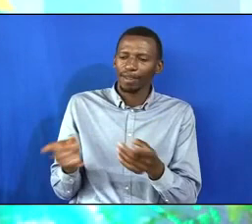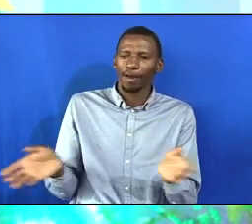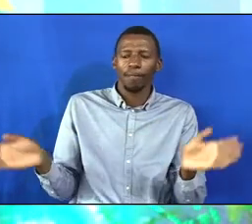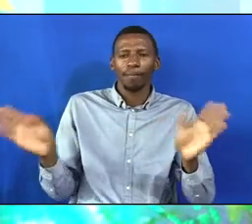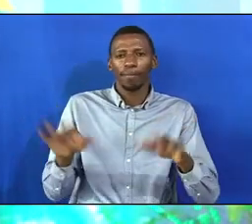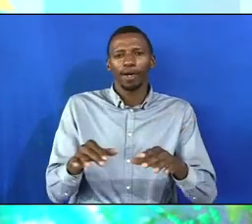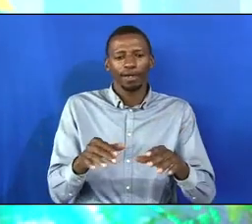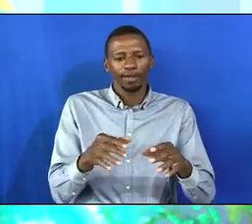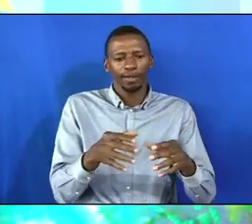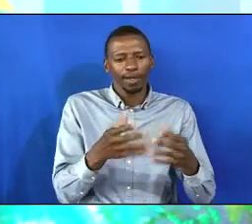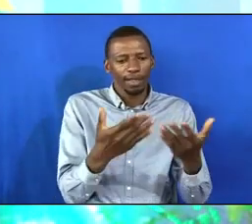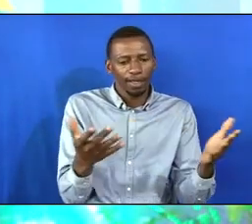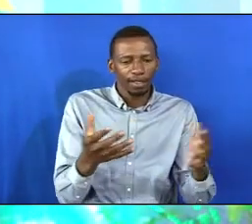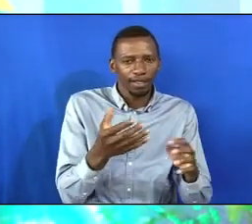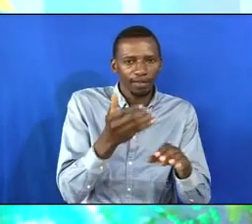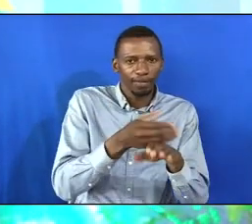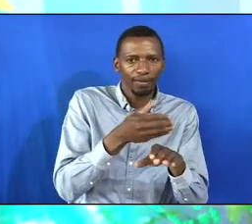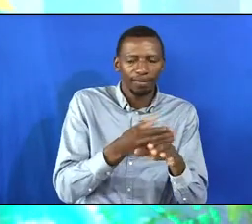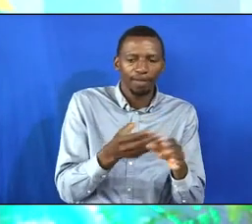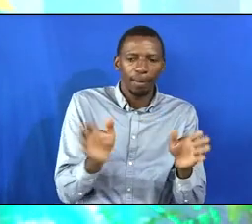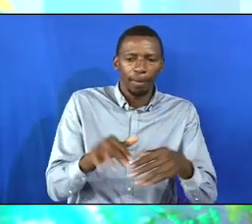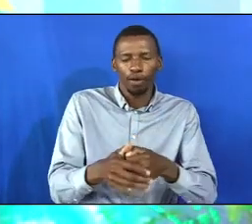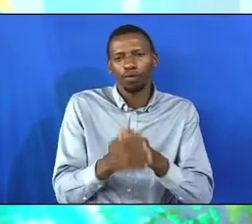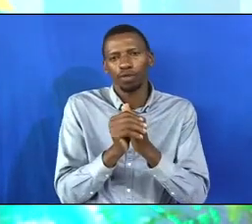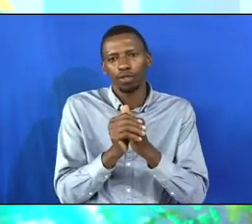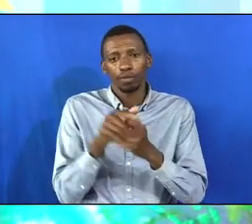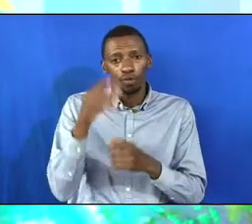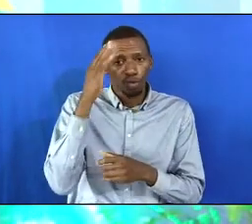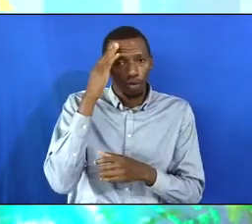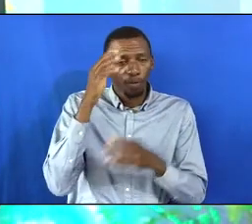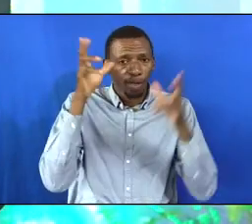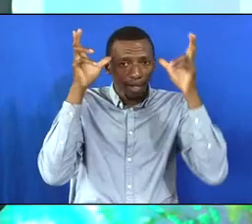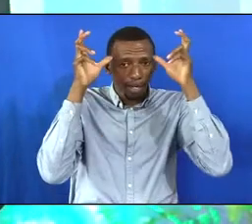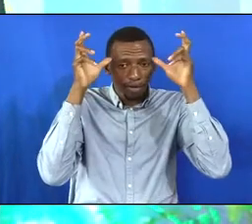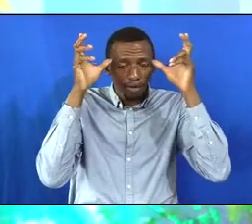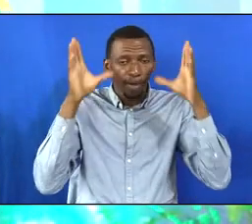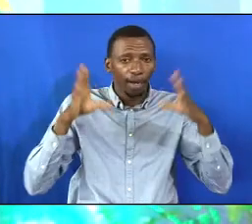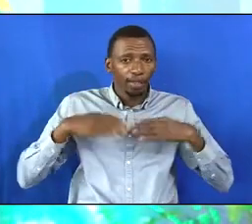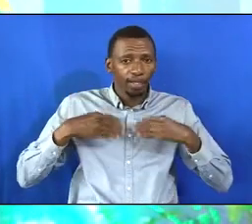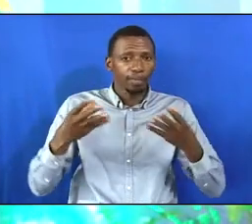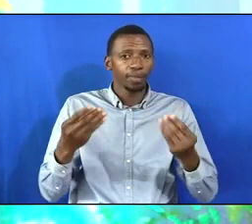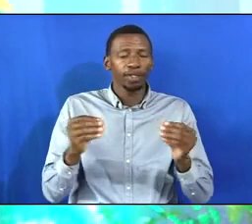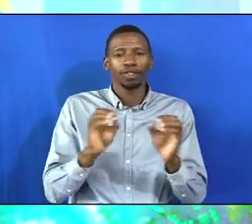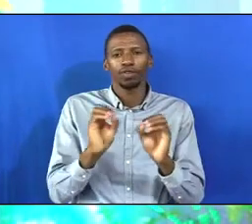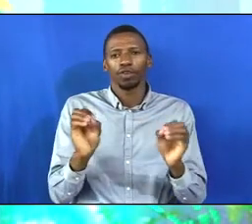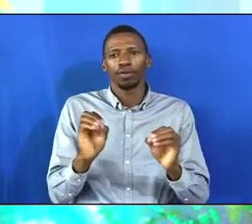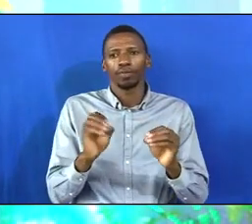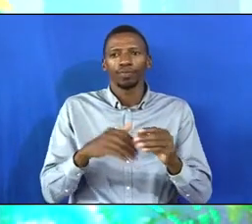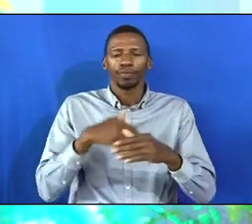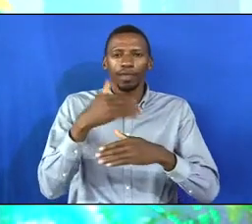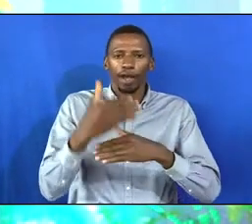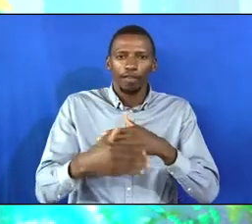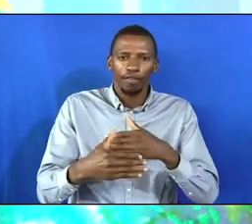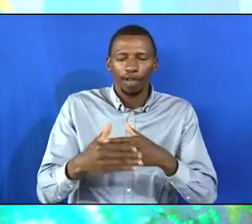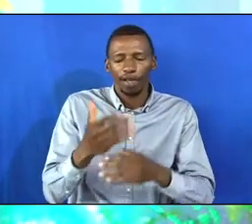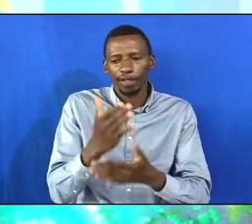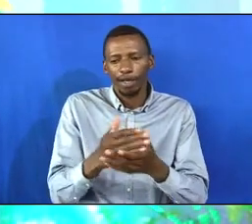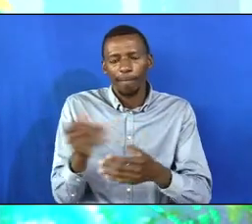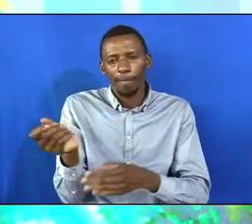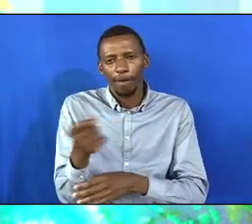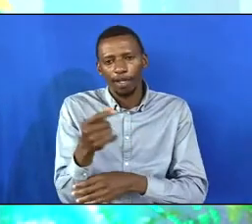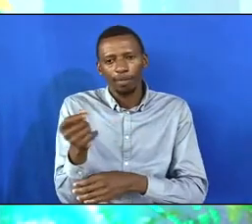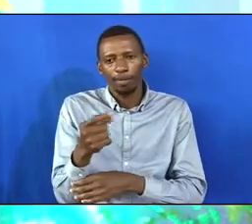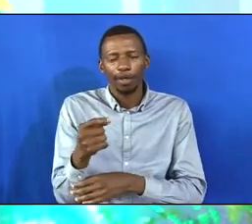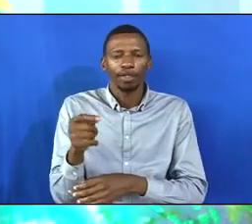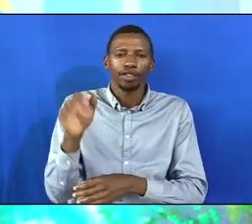know, the devil does not let go easily for your information. Then after some months again, he engaged me in a talk. He told me,